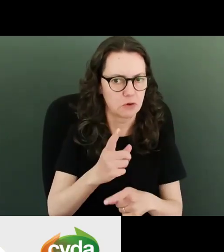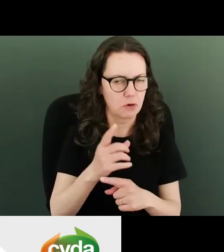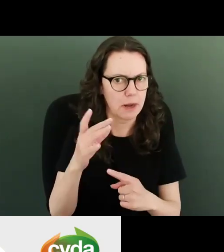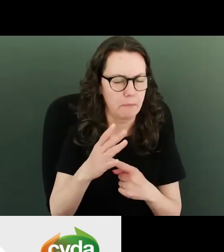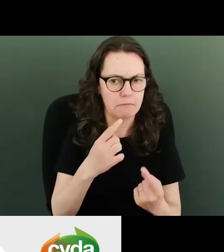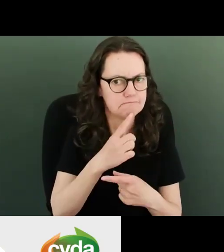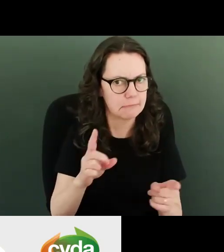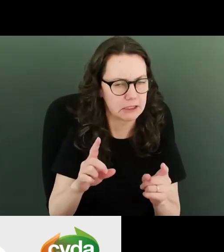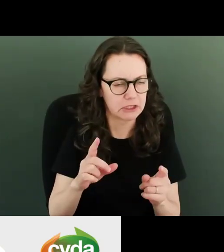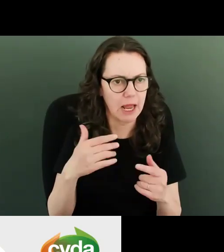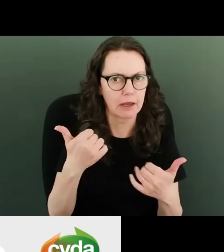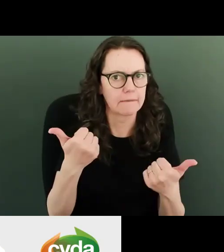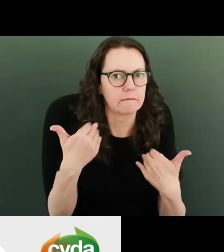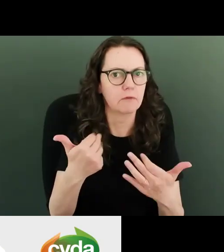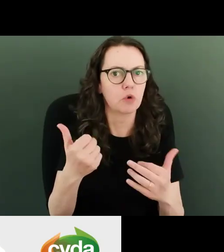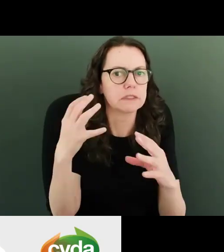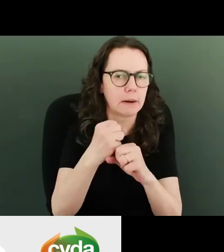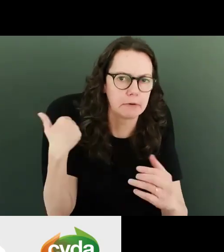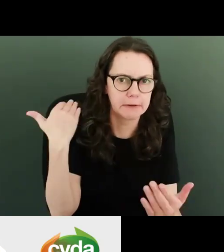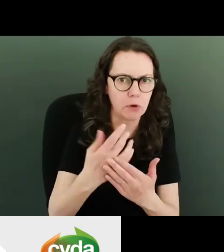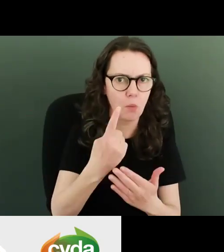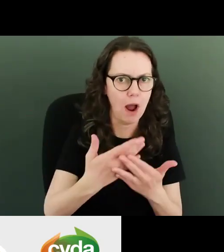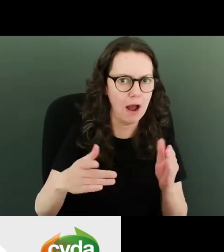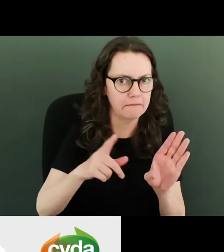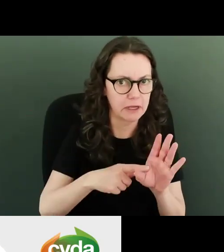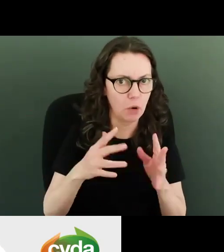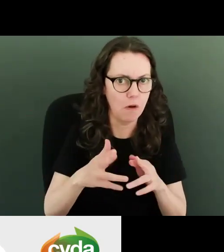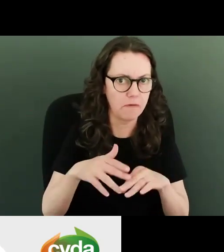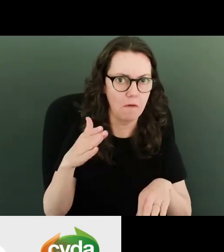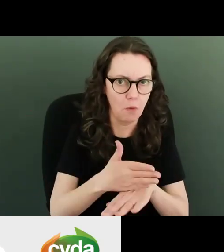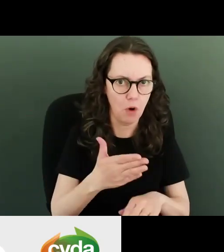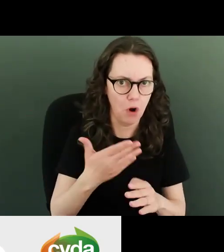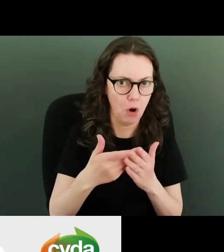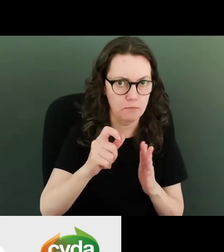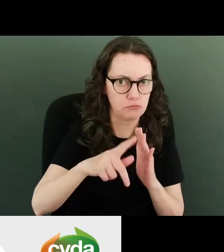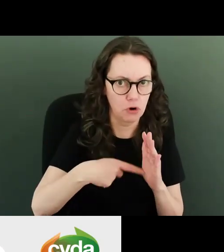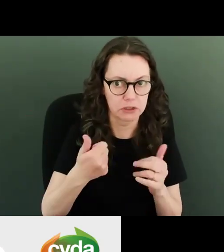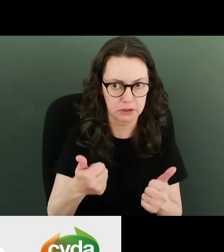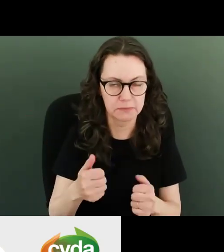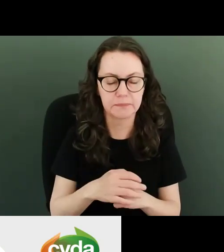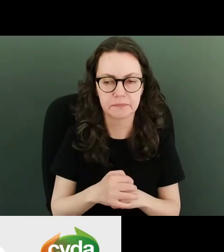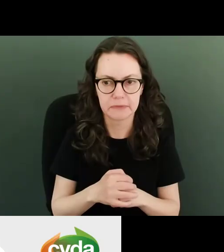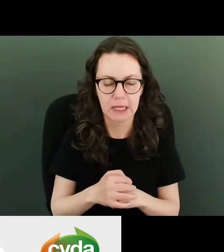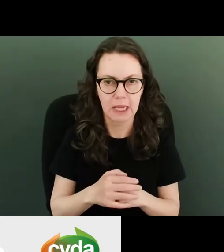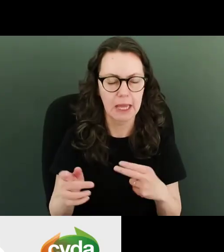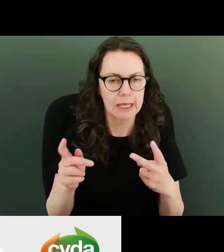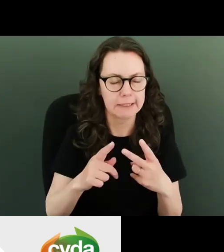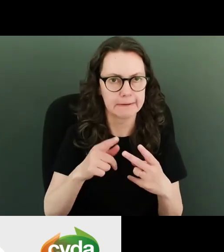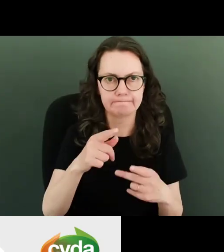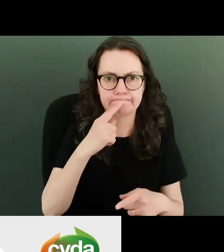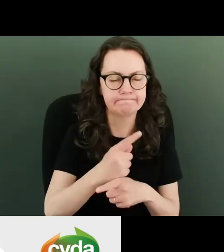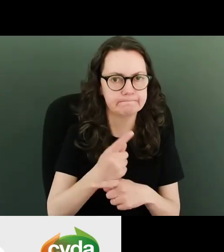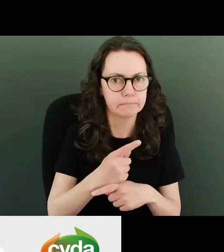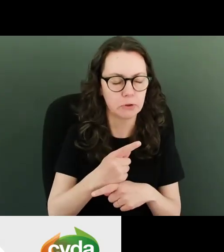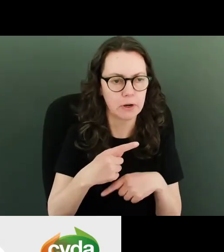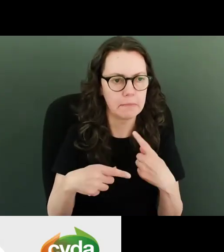summarising, everything that's gone into this year and a half of work from everyone involved, and also the importance we